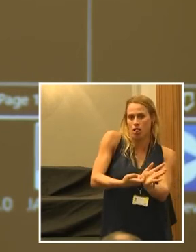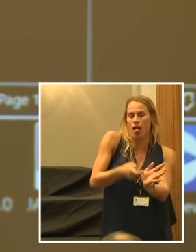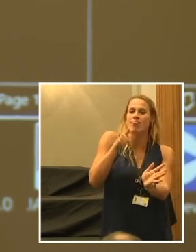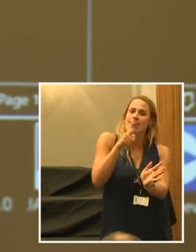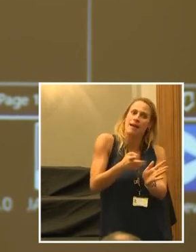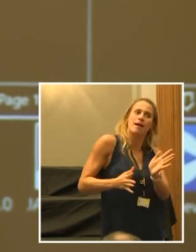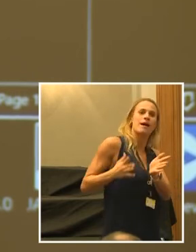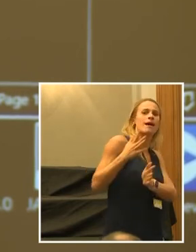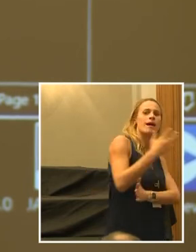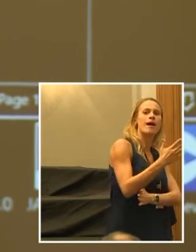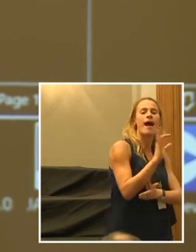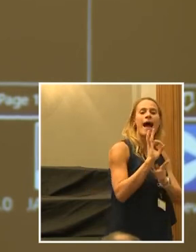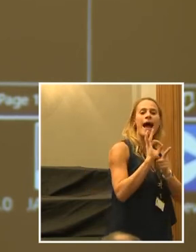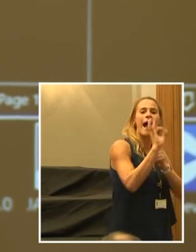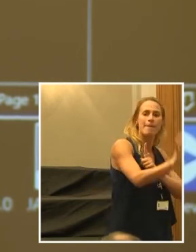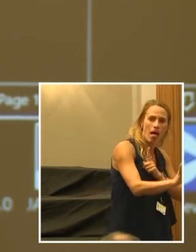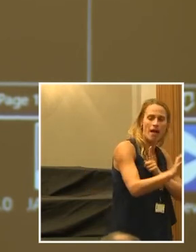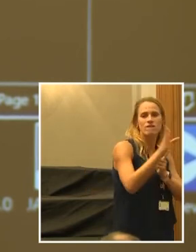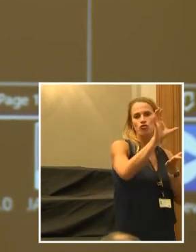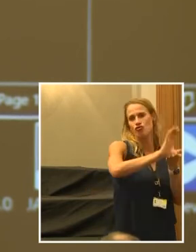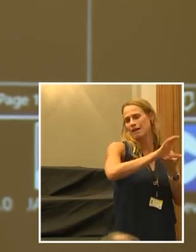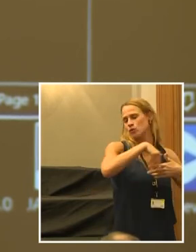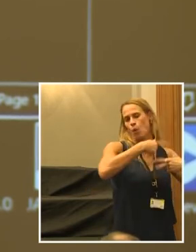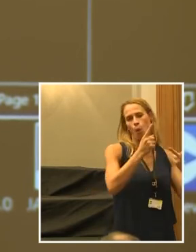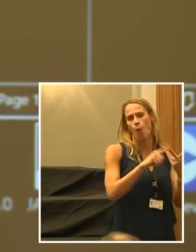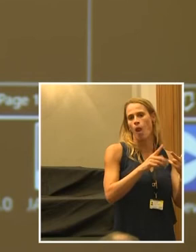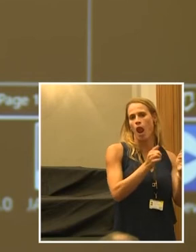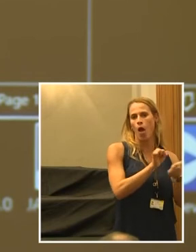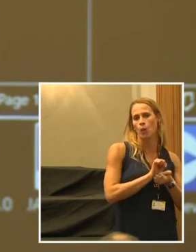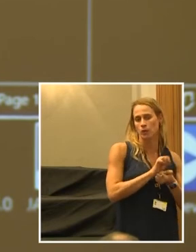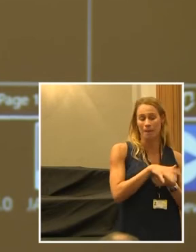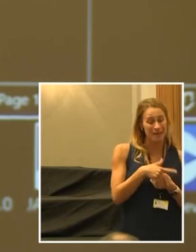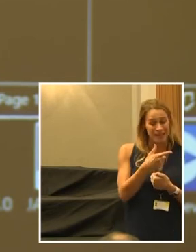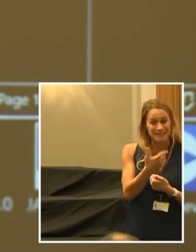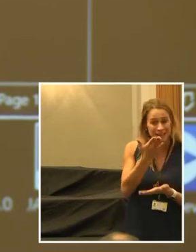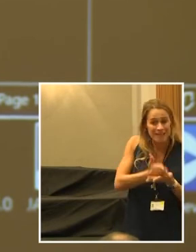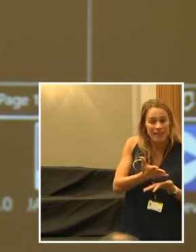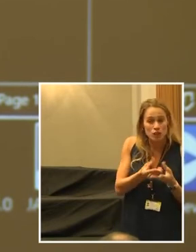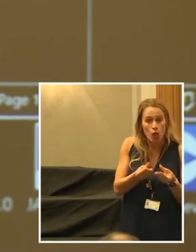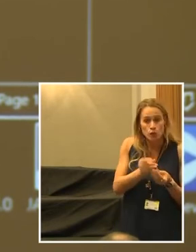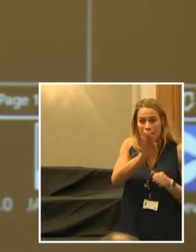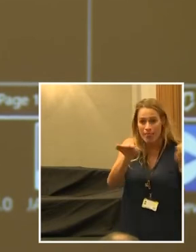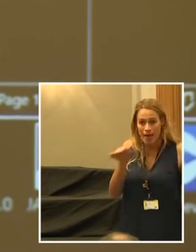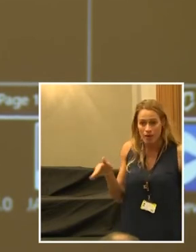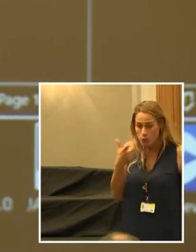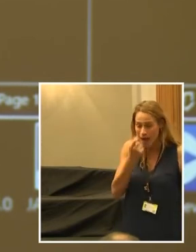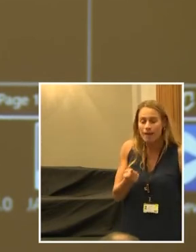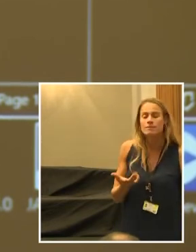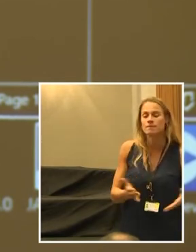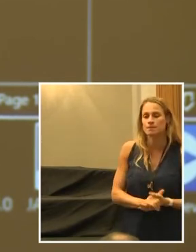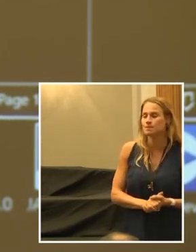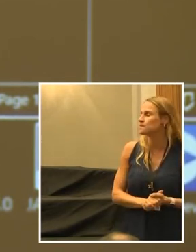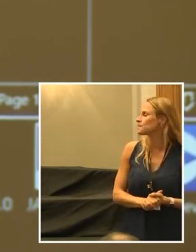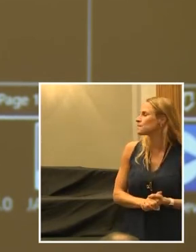I'm just here to tell you that from an acquiring technology perspective, there is solutions. Okay, and then that's when all this good